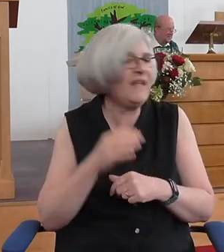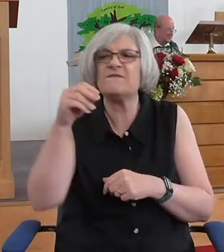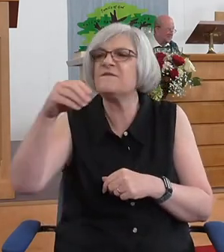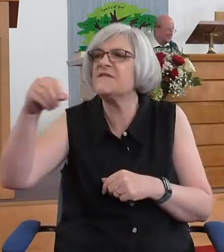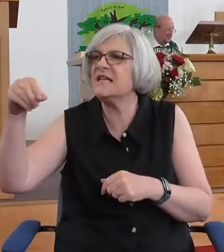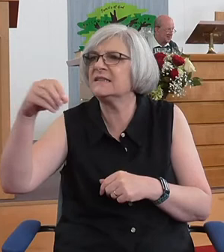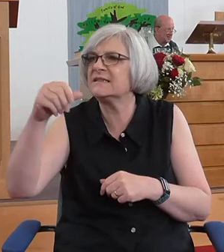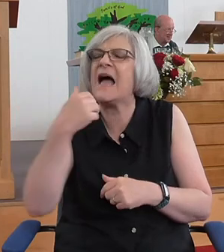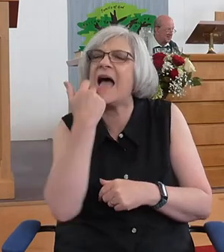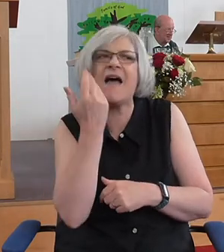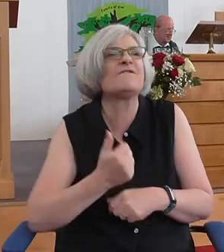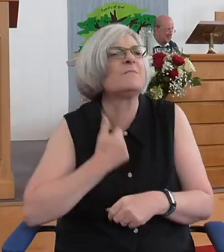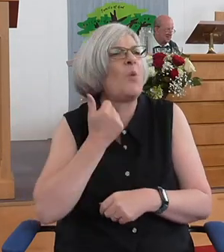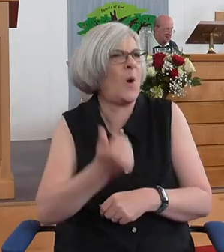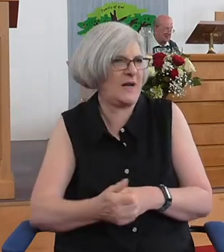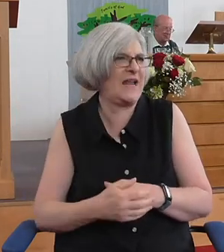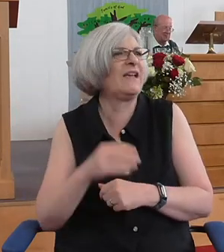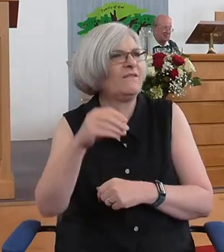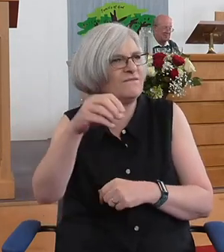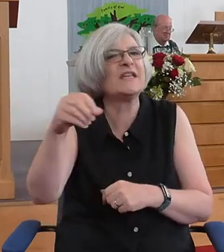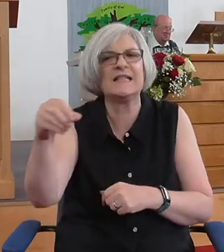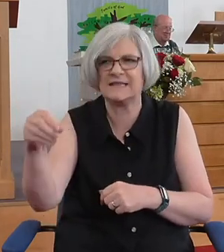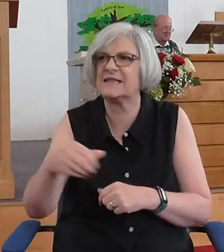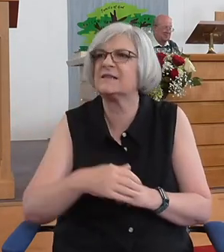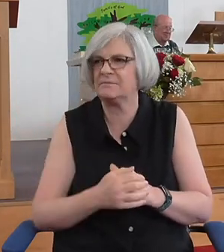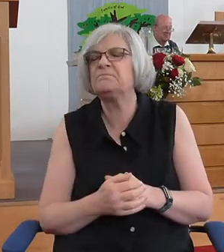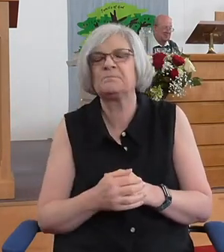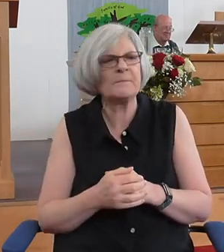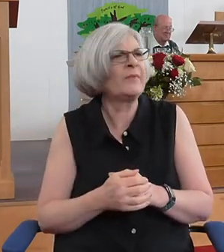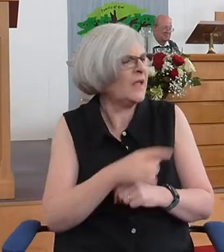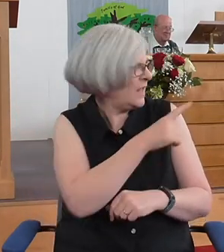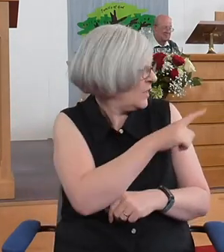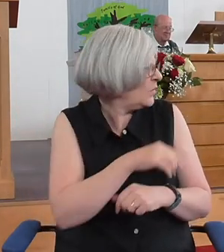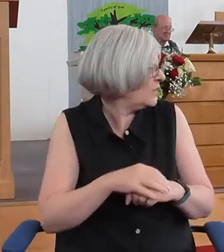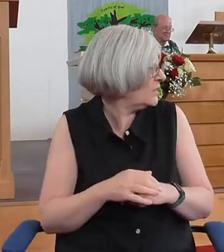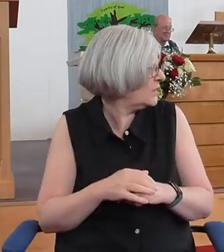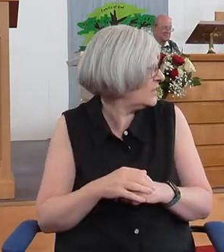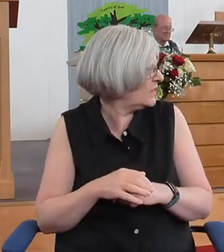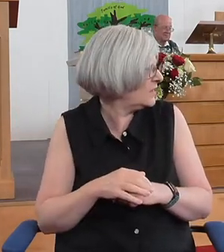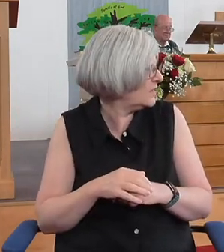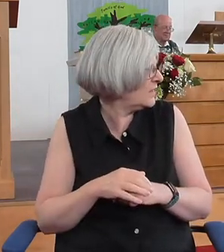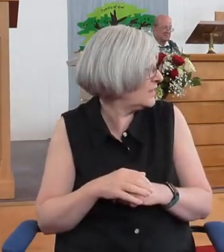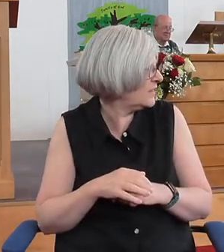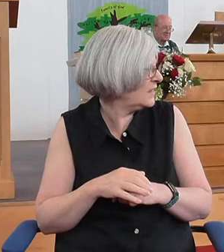You feed the fish every morning. Awesome. What were you, Mia?